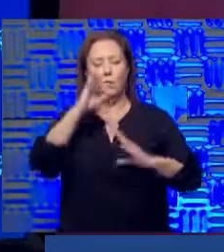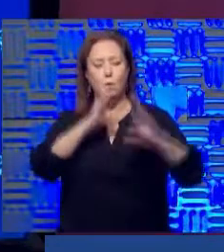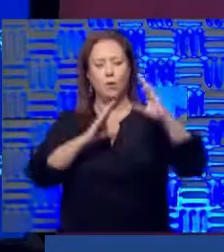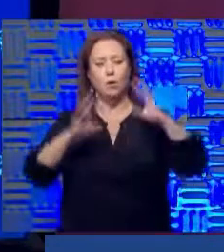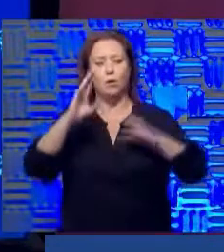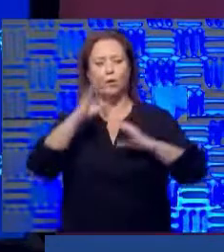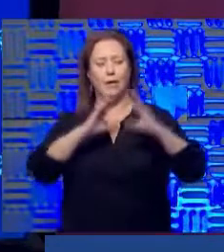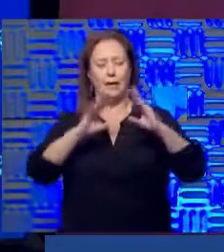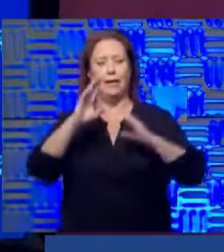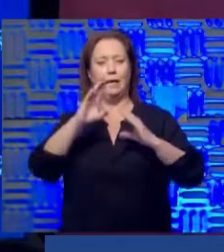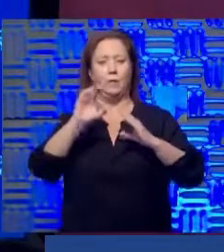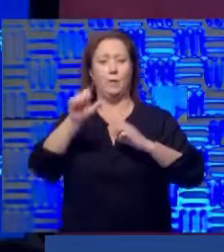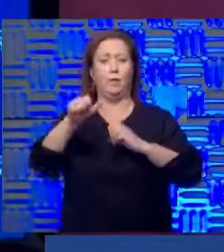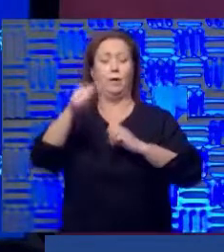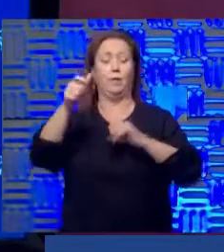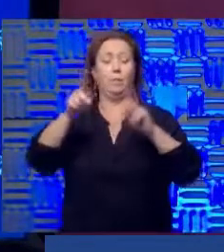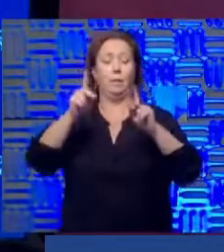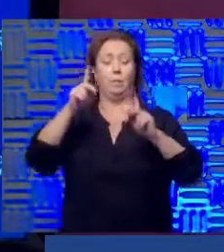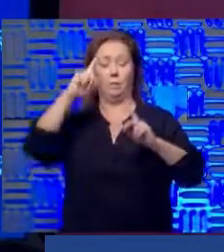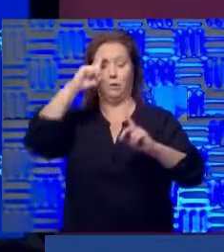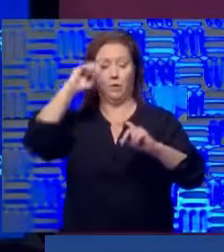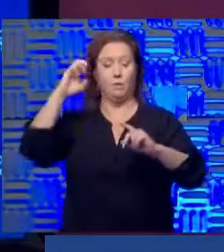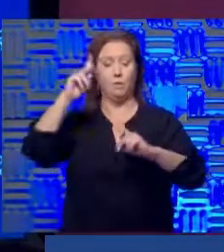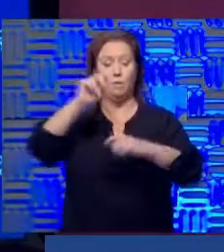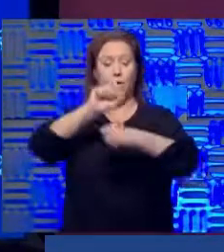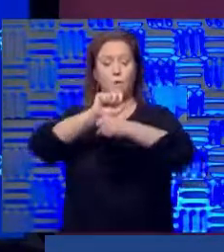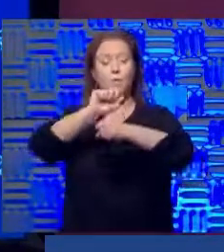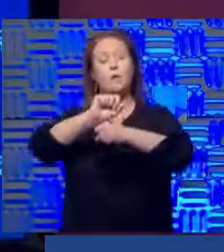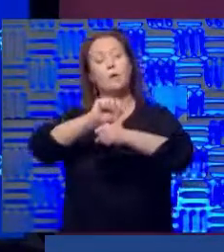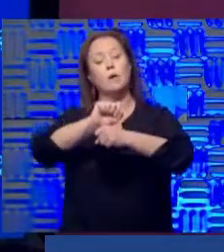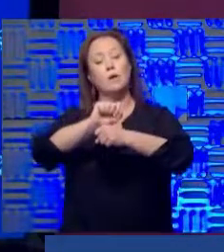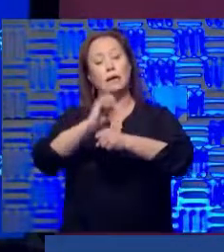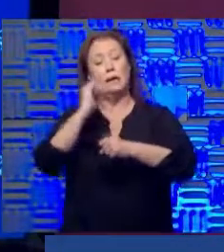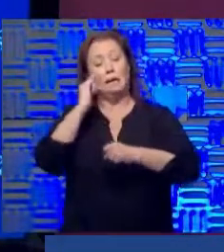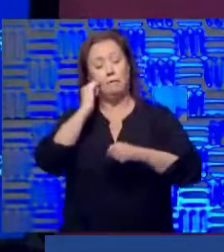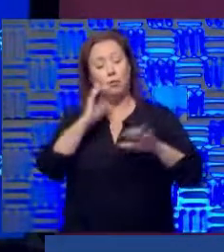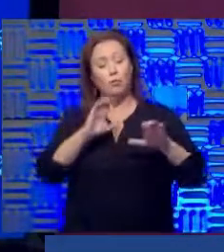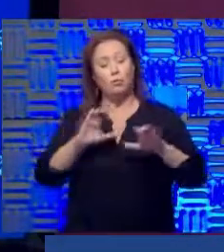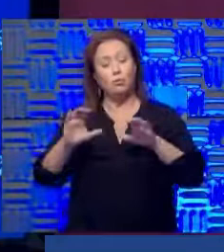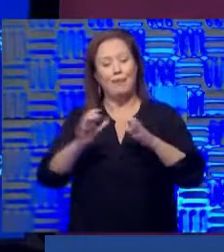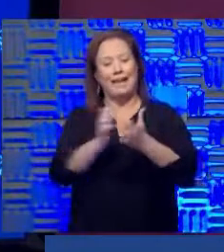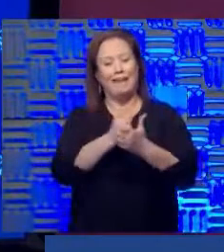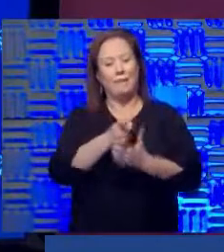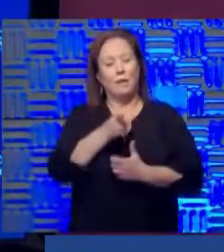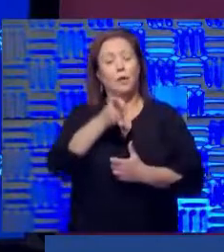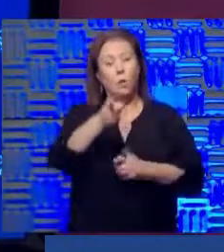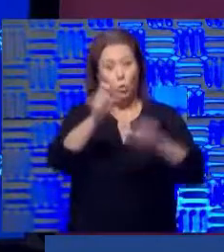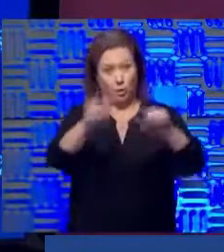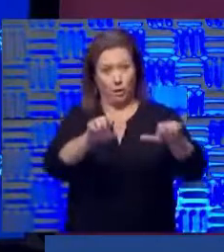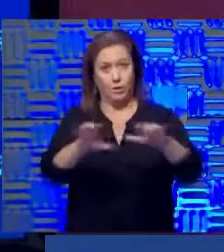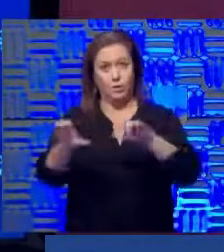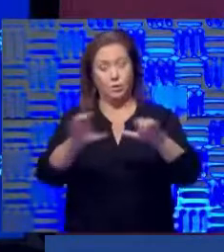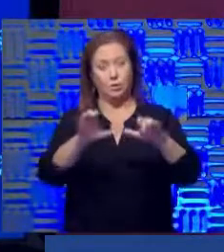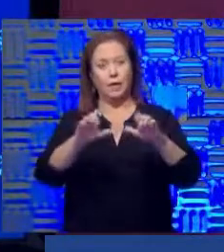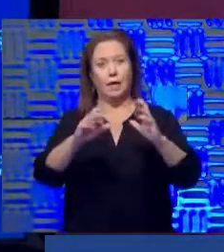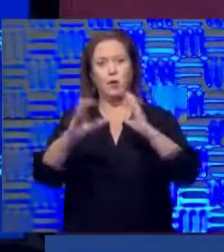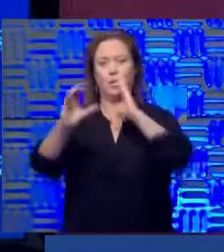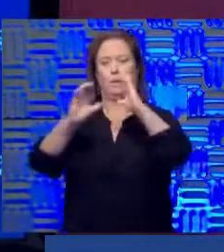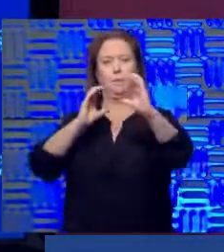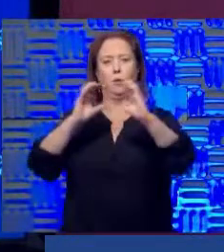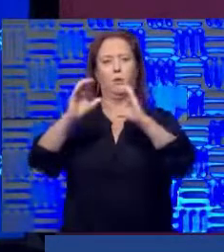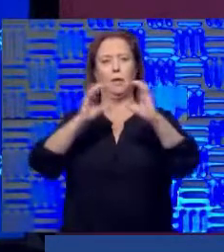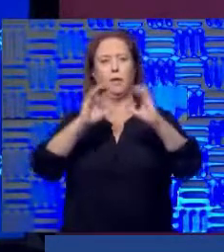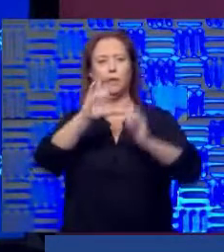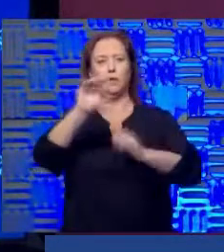in other people's hands when you look at going back to work. And so as long as you're doing everything that you can do, and if you're communicating to